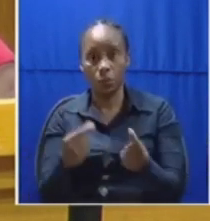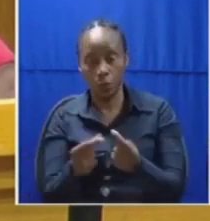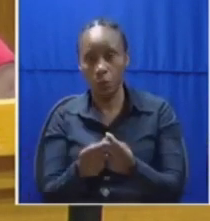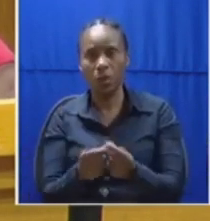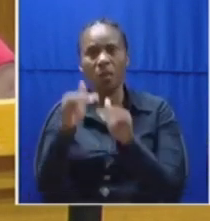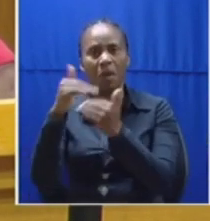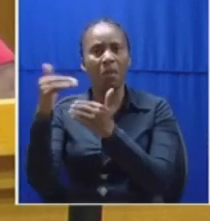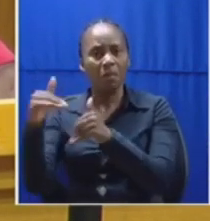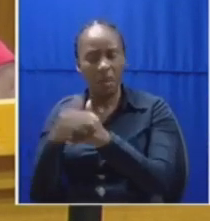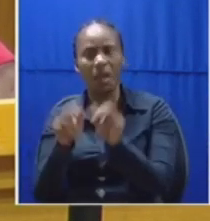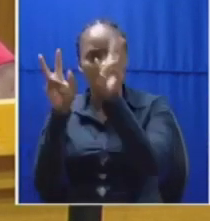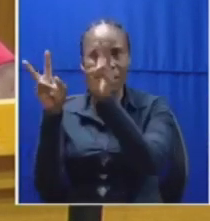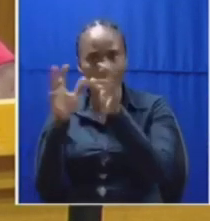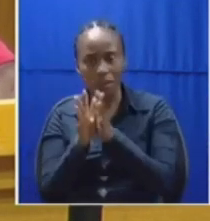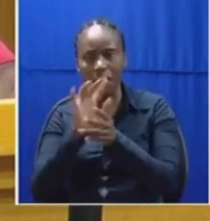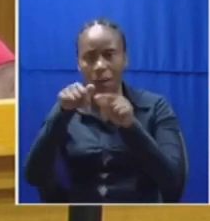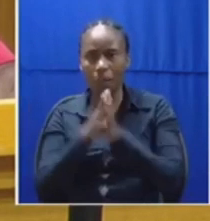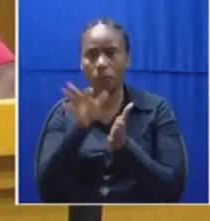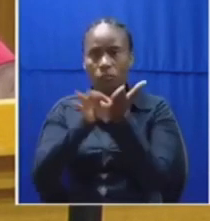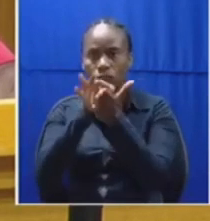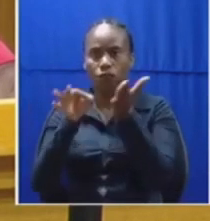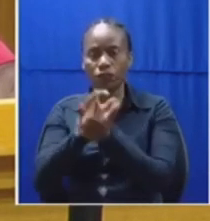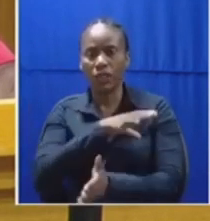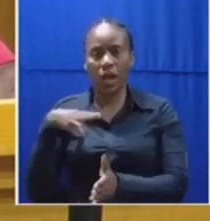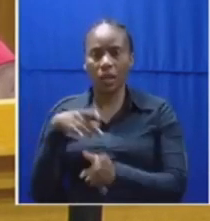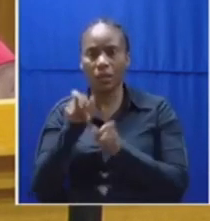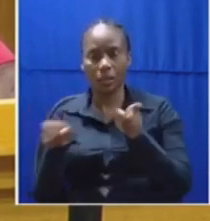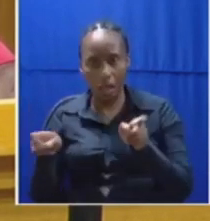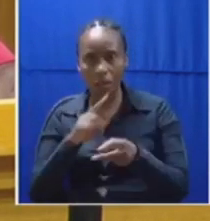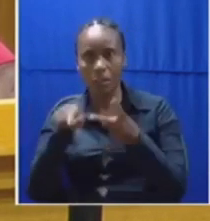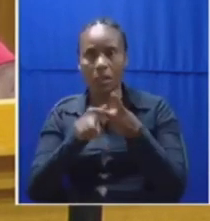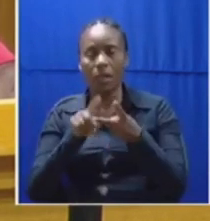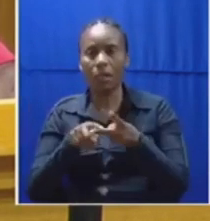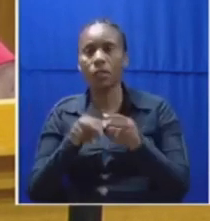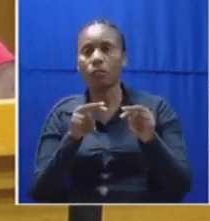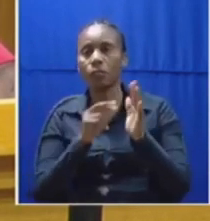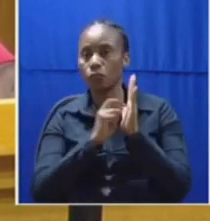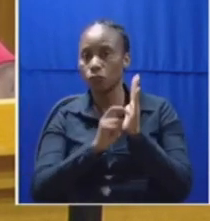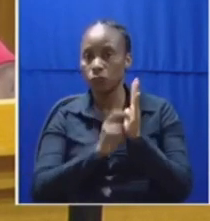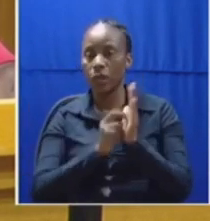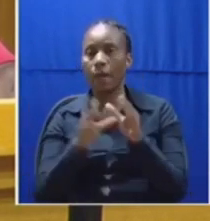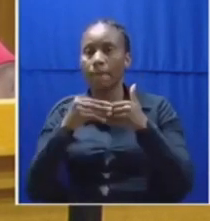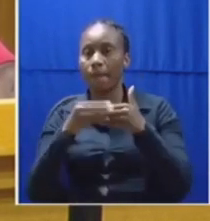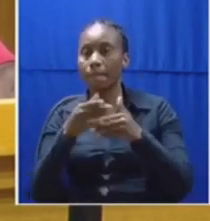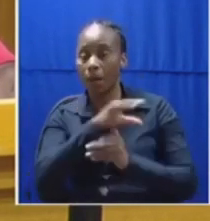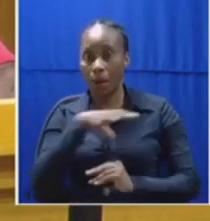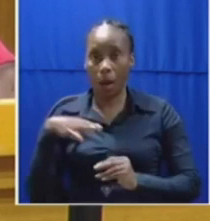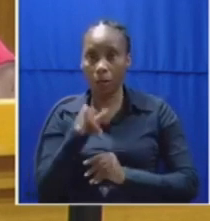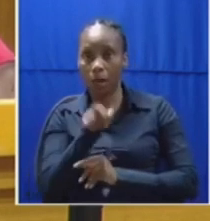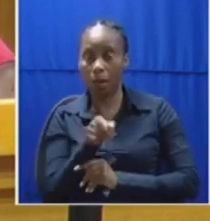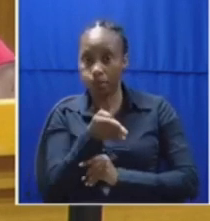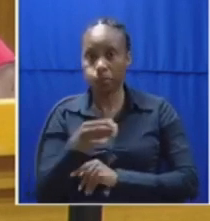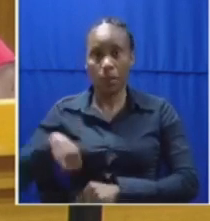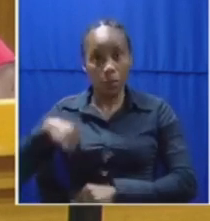matters relating to the election of councillors and regulating the minimum number of councillors per municipality, as this bill